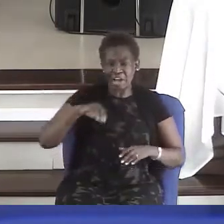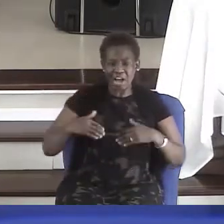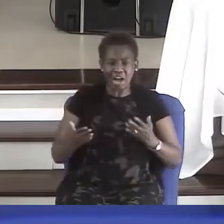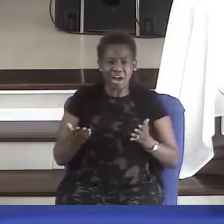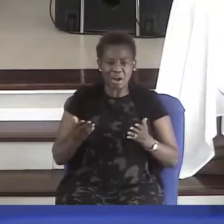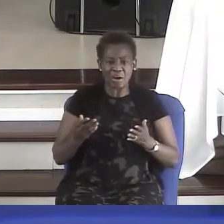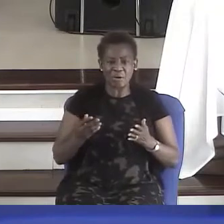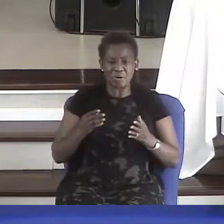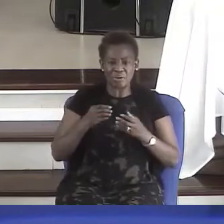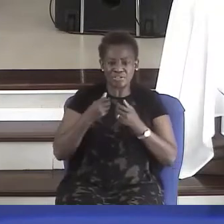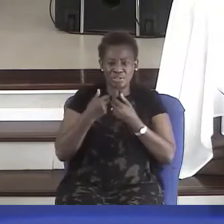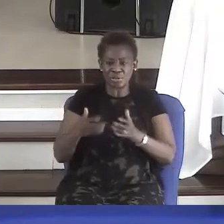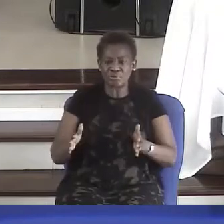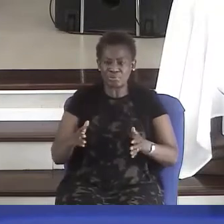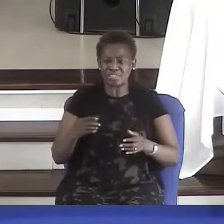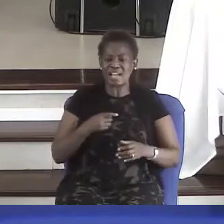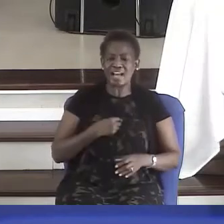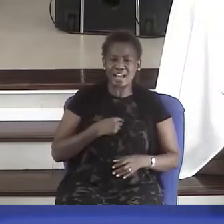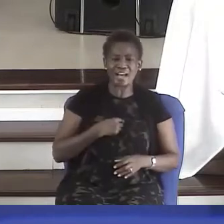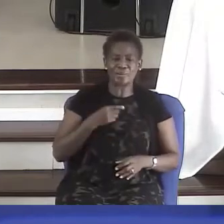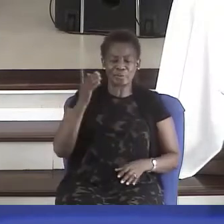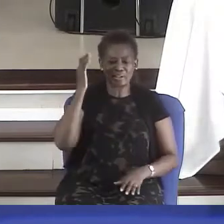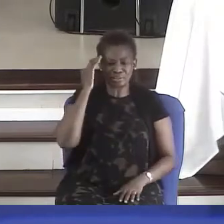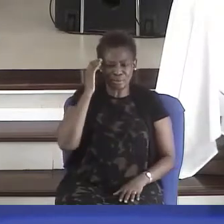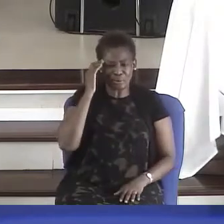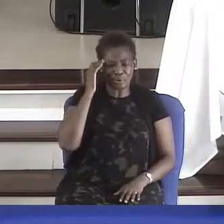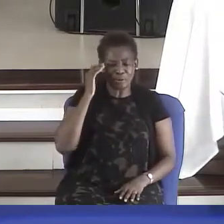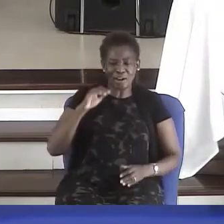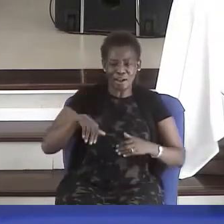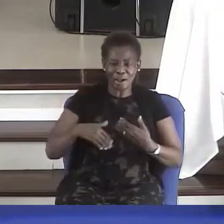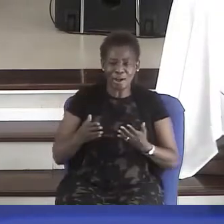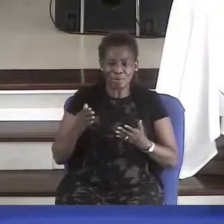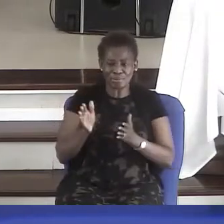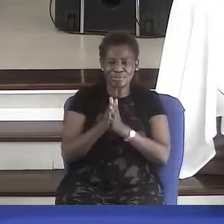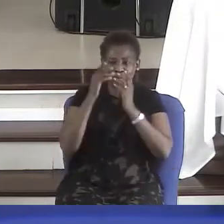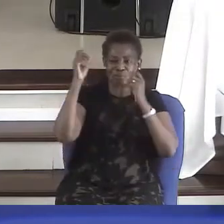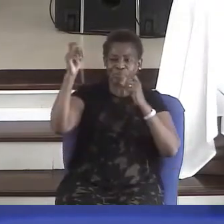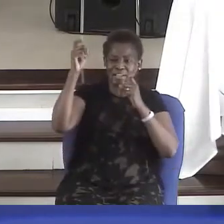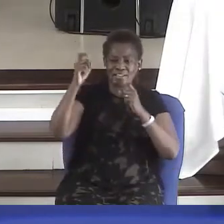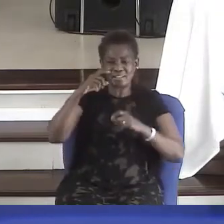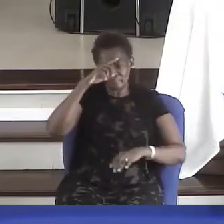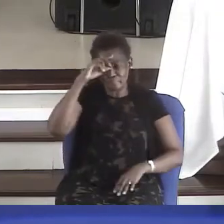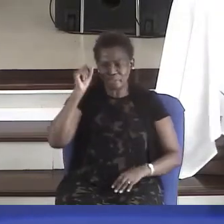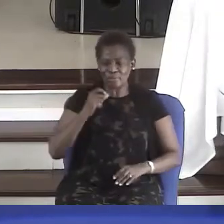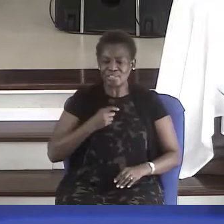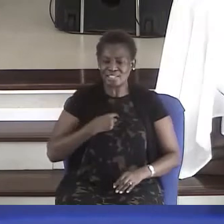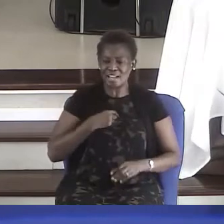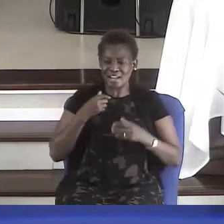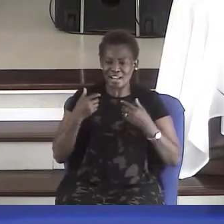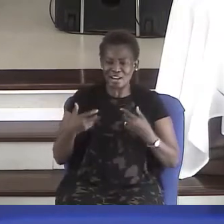lose, I'll find out how to win. For I've lost it all